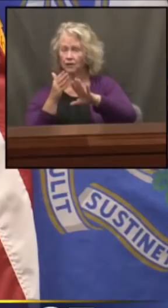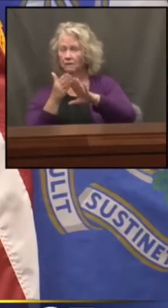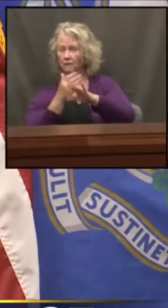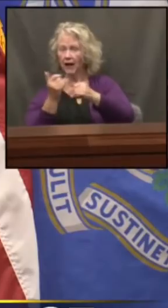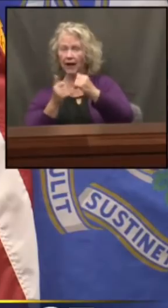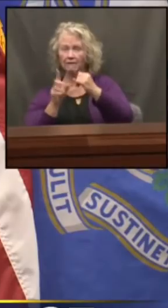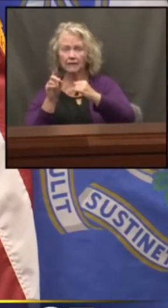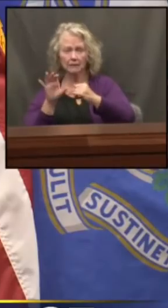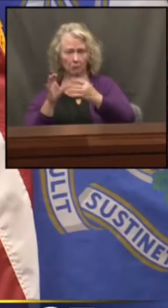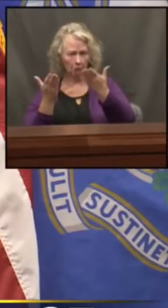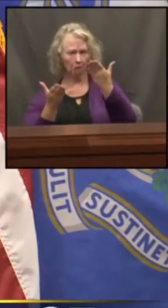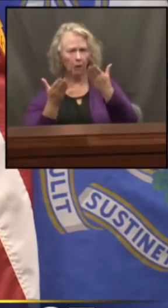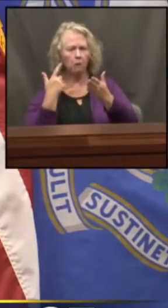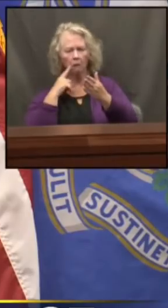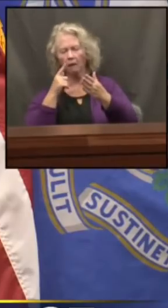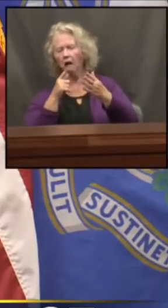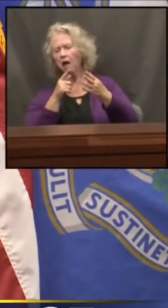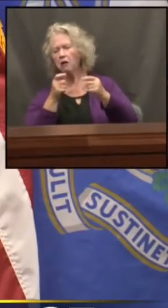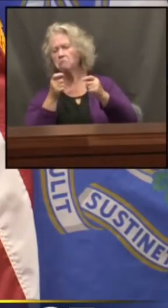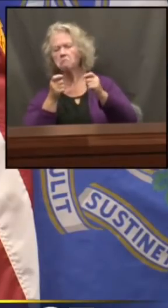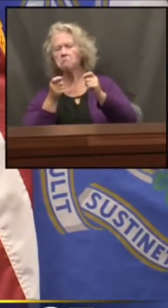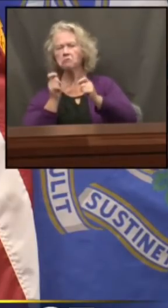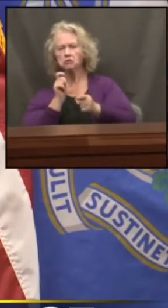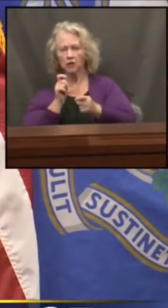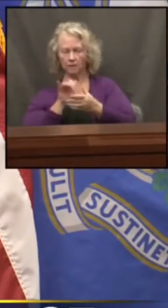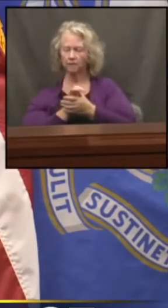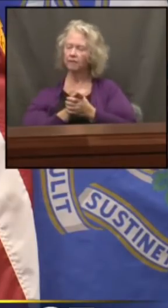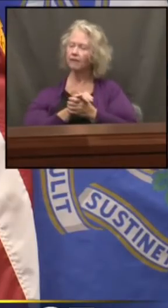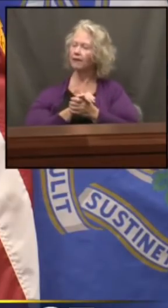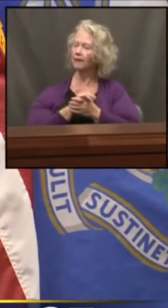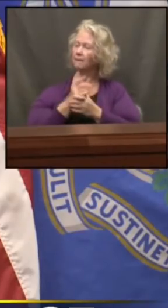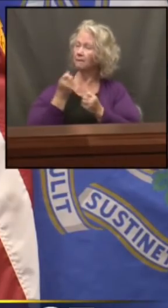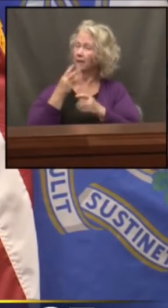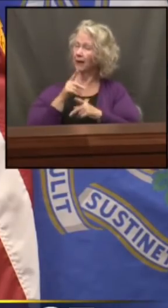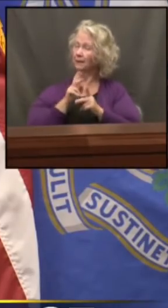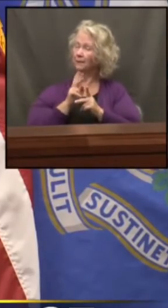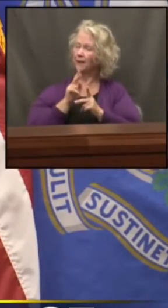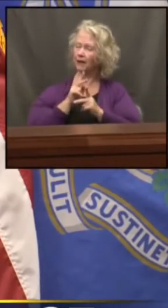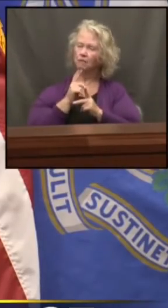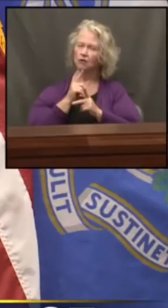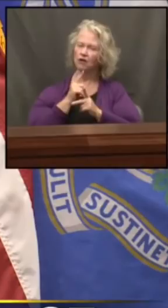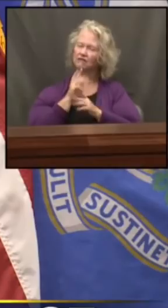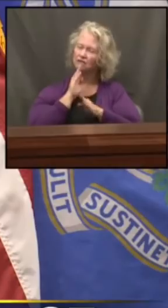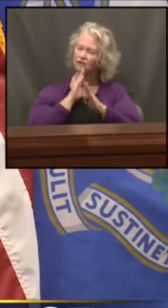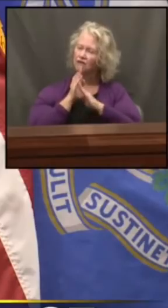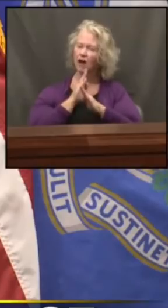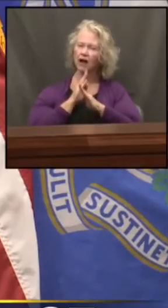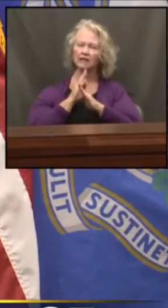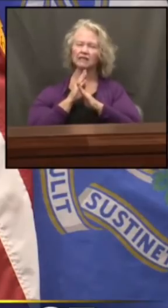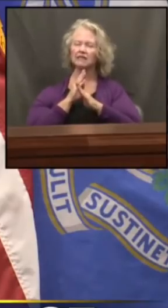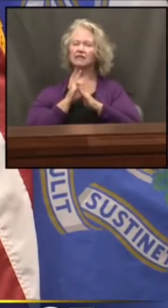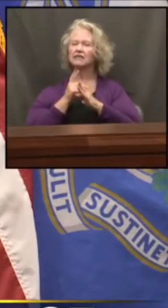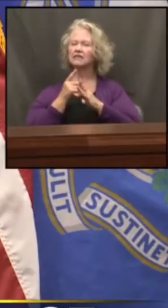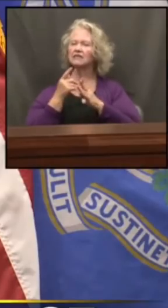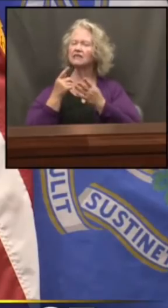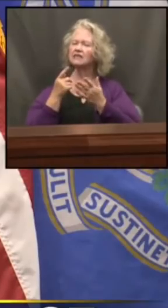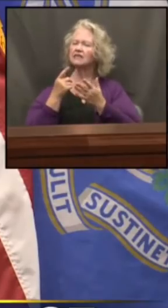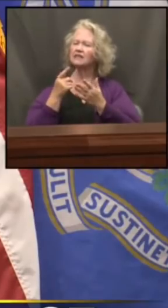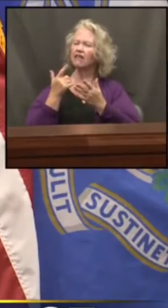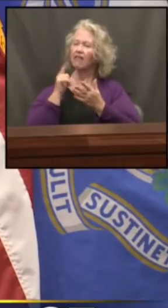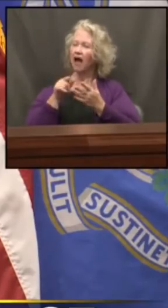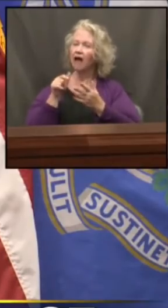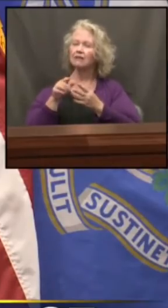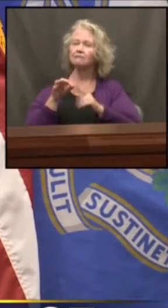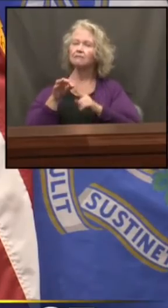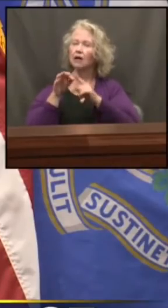And do you have any response to the people who might be a little bit frustrated that the special session is not going to include some of the other topics that people were hoping